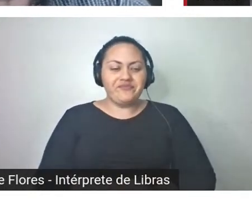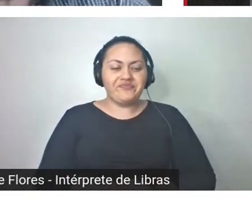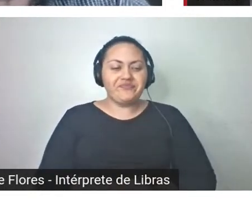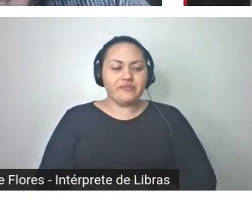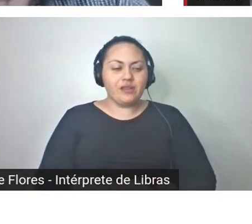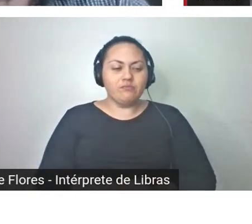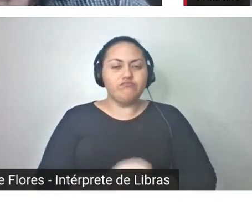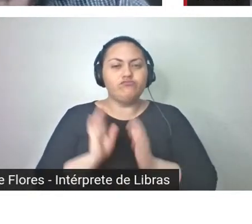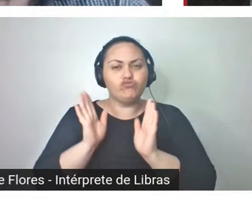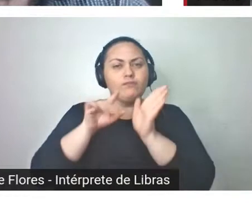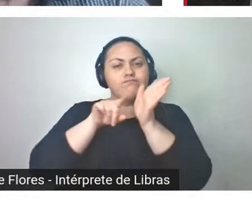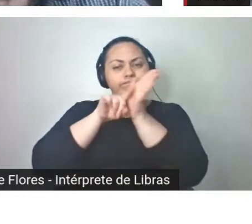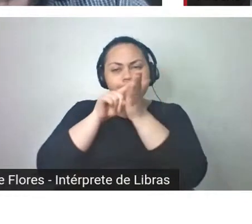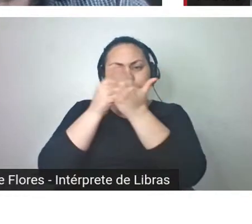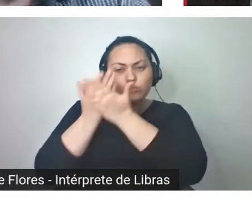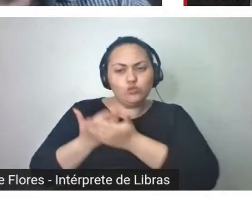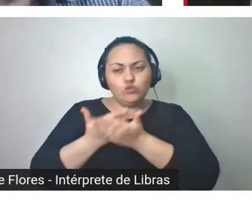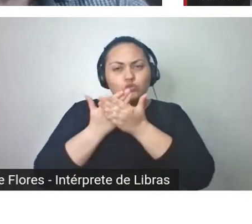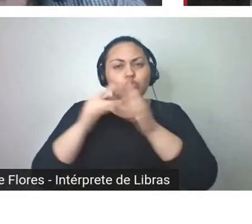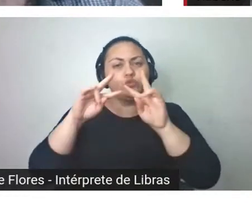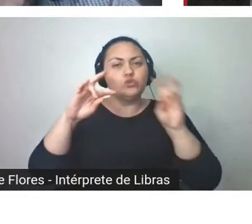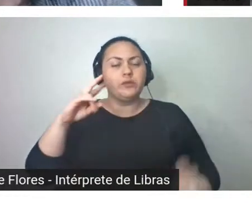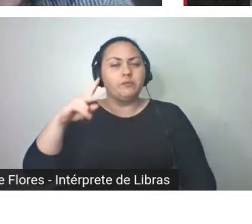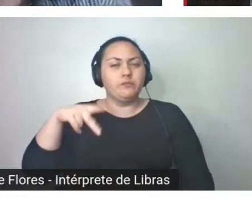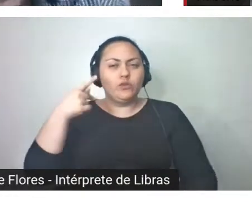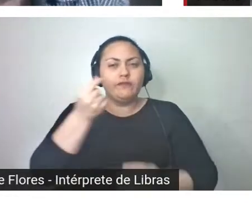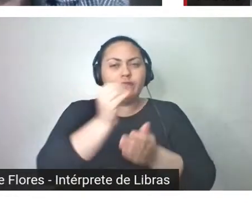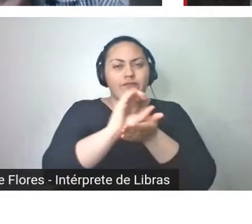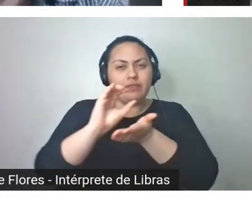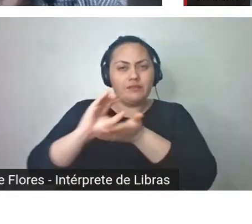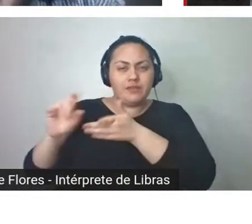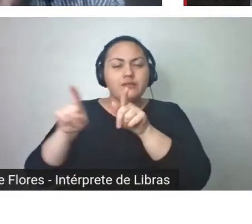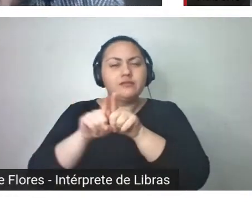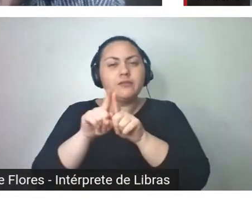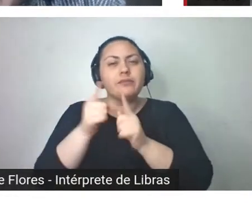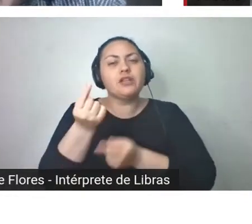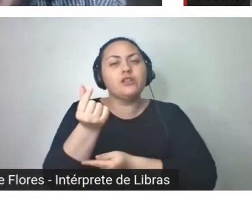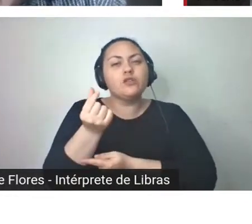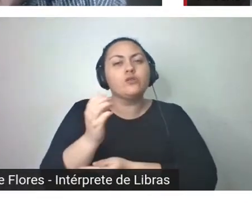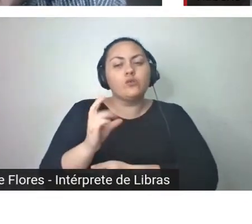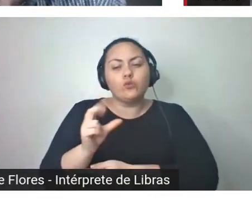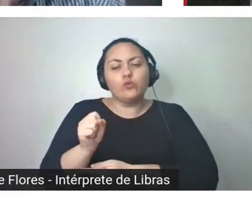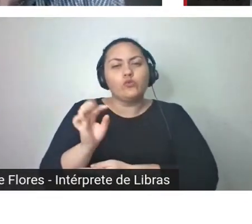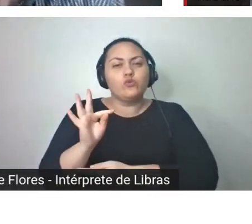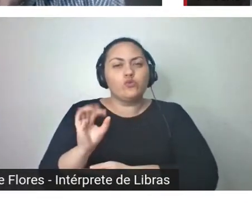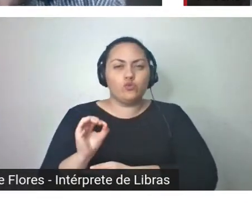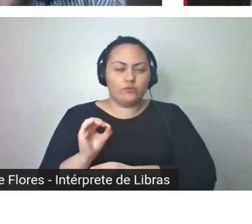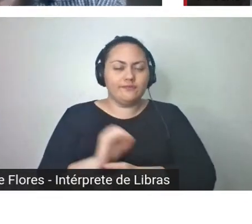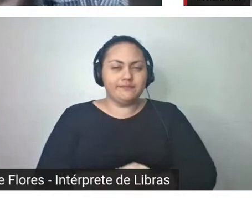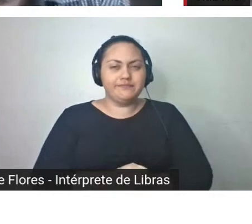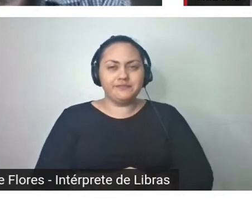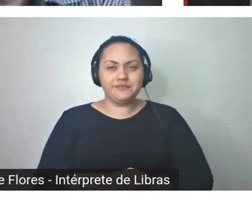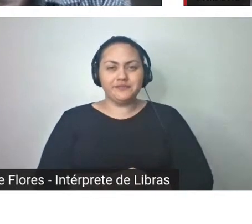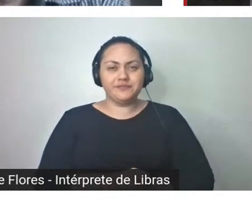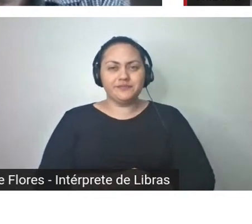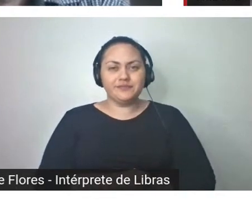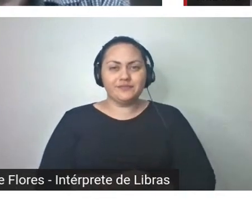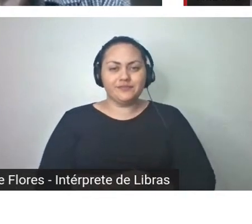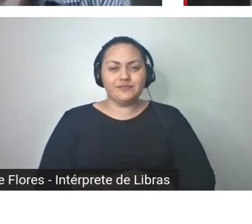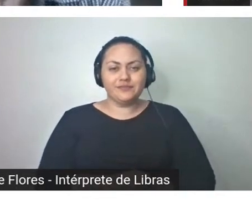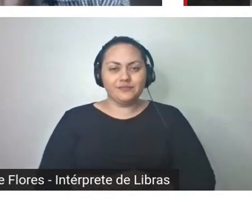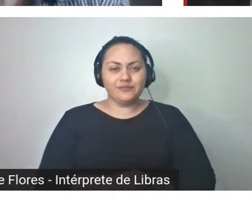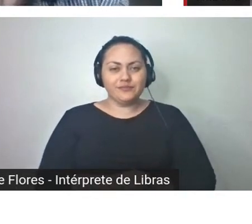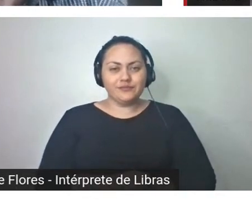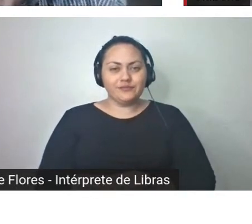Desenvolvendo estudos sobre as políticas de financiamentos e custos. His recent research involves finance